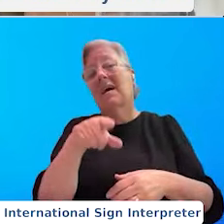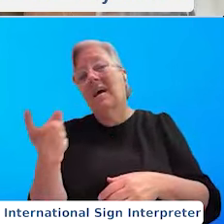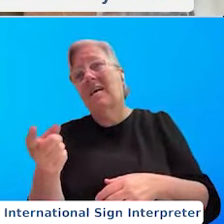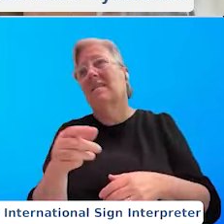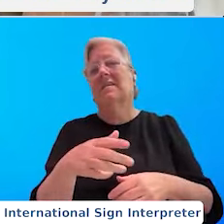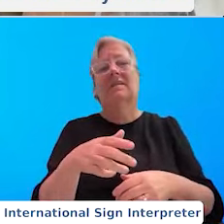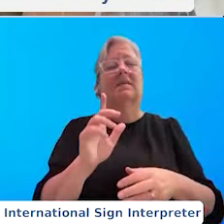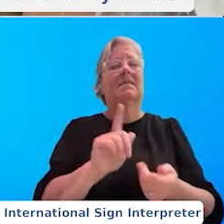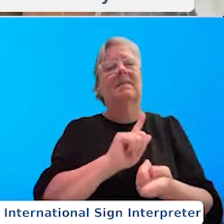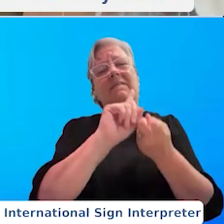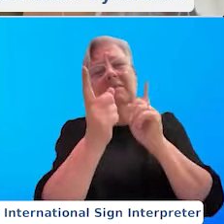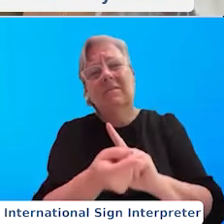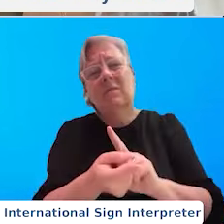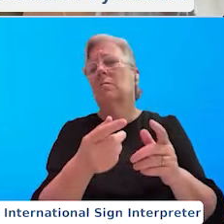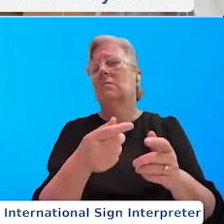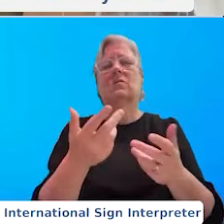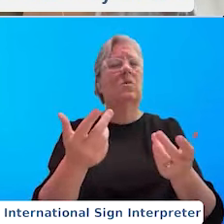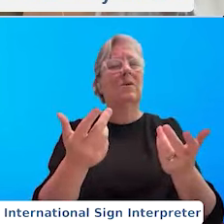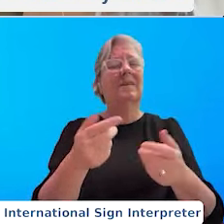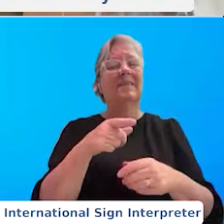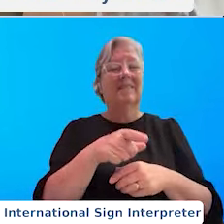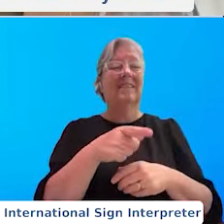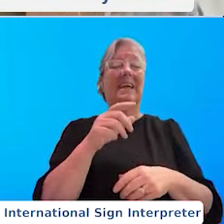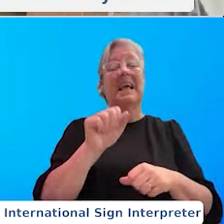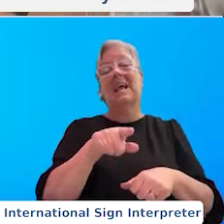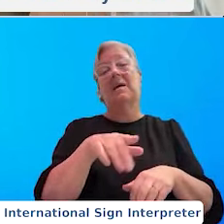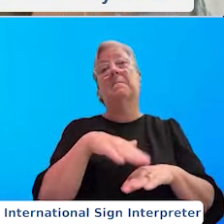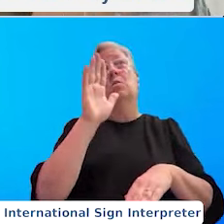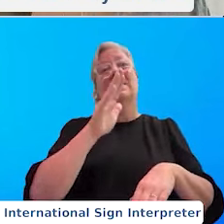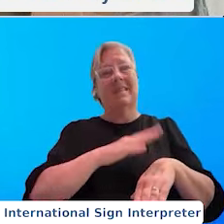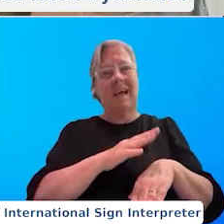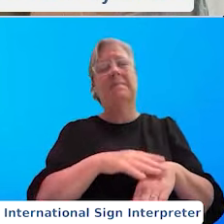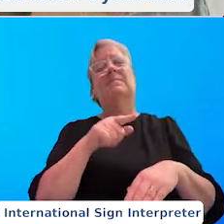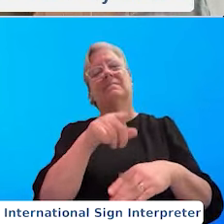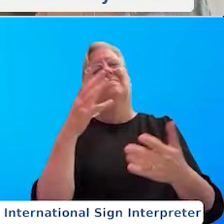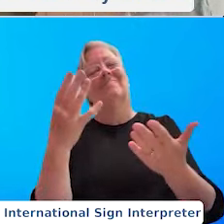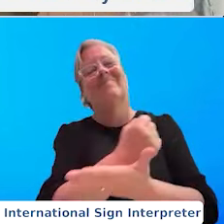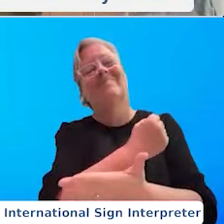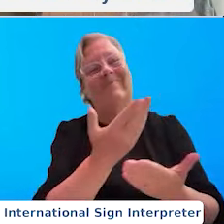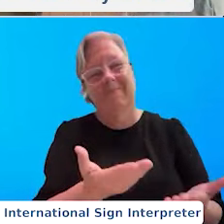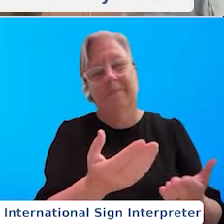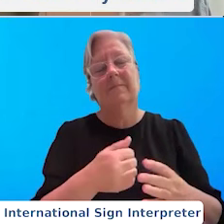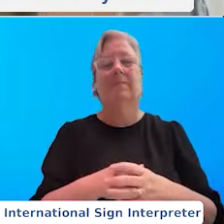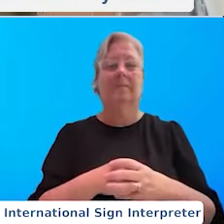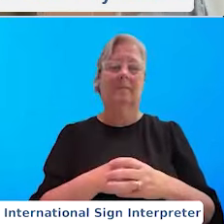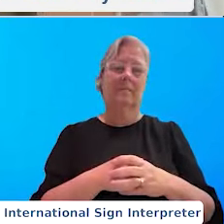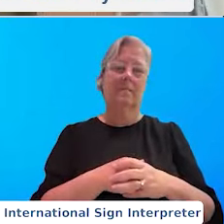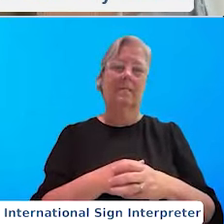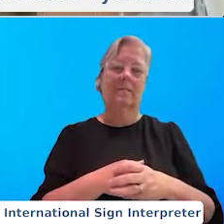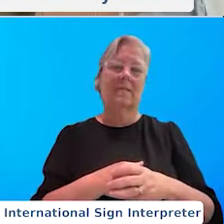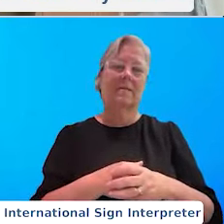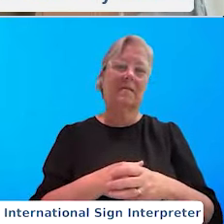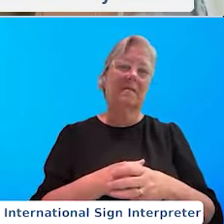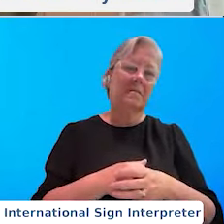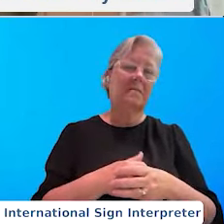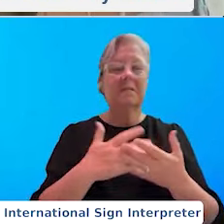the impact that social protection can have, and particularly how it can help address many disability-related costs and barriers that people with